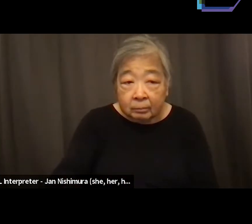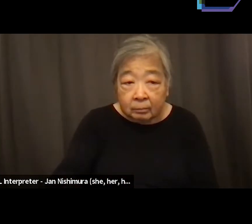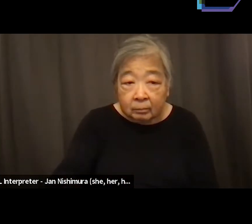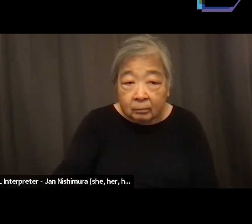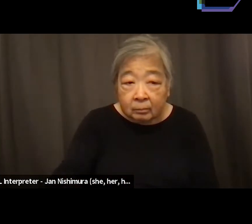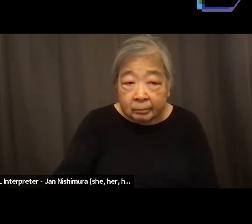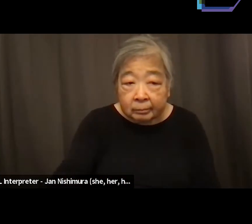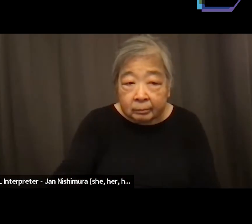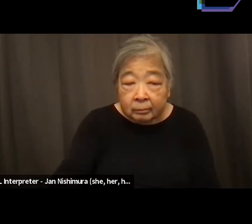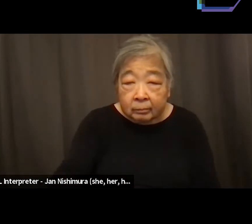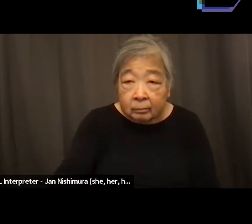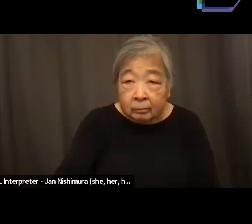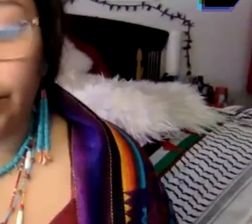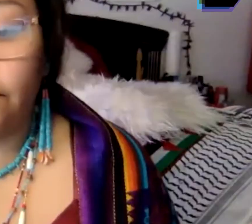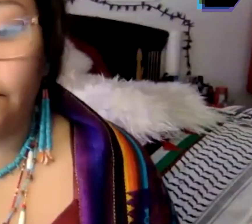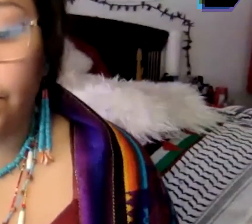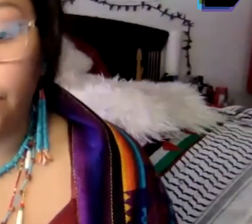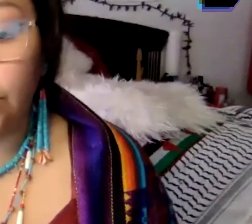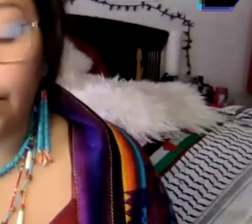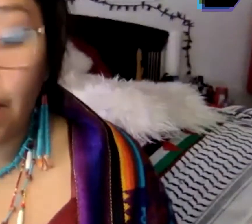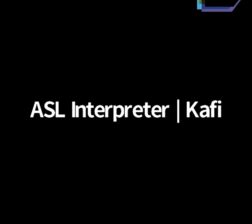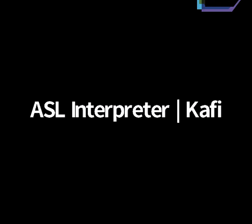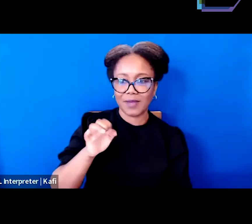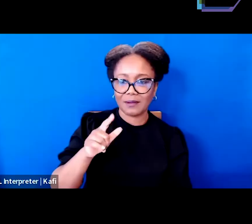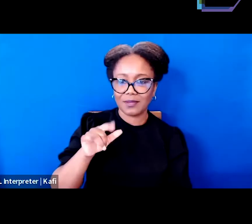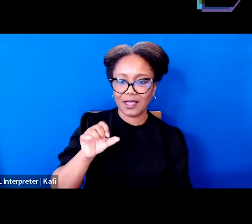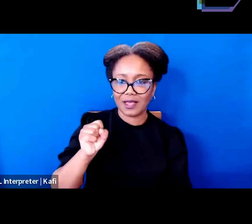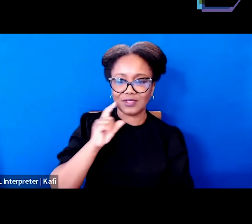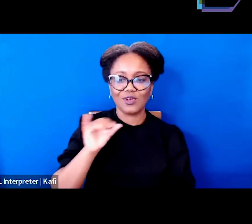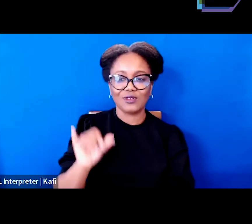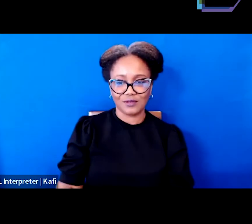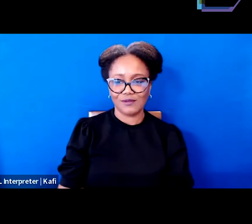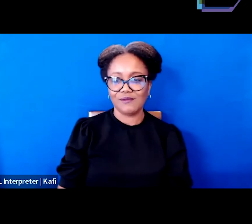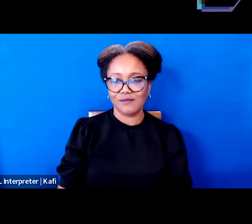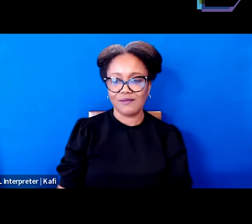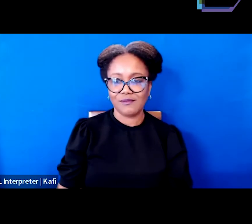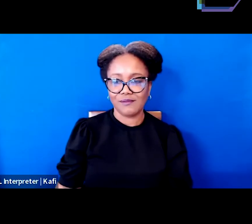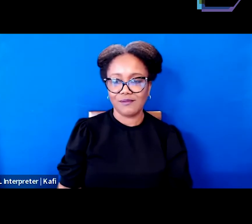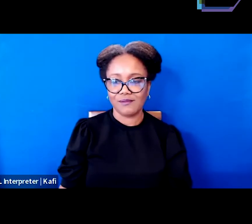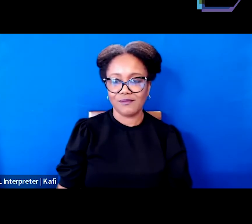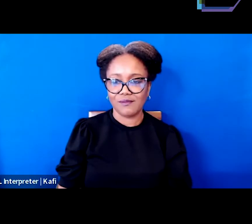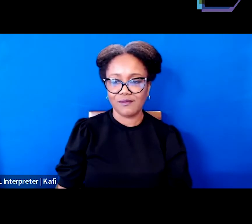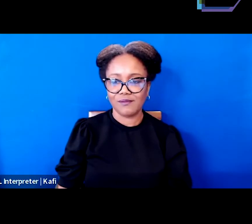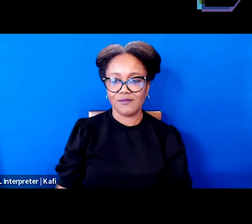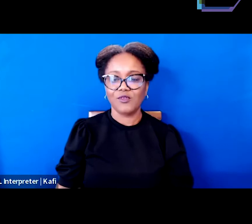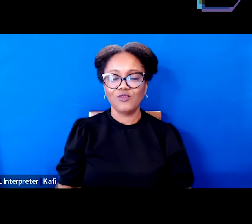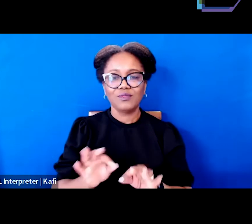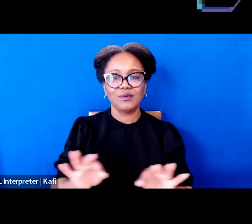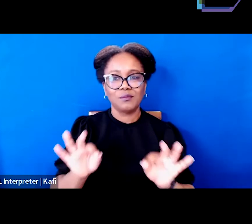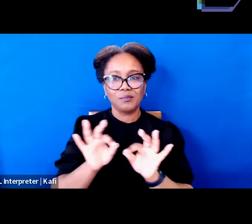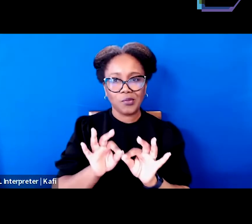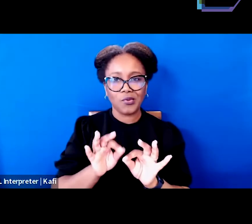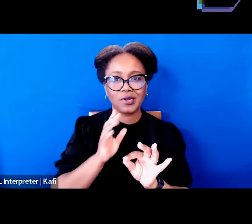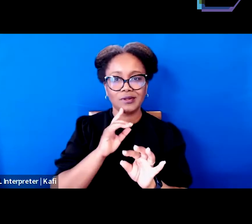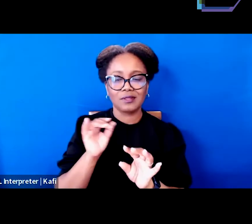your communities. And it's really important for people to remember that and to keep political prisoners and people